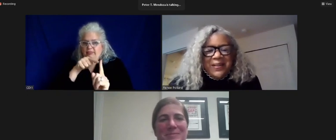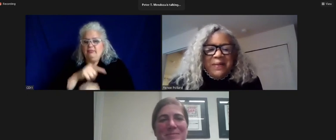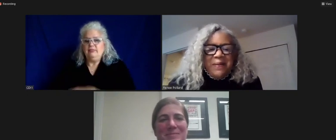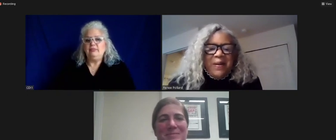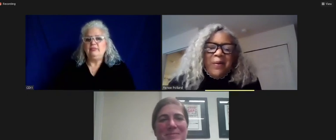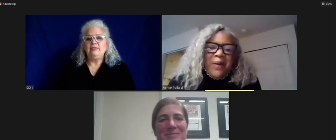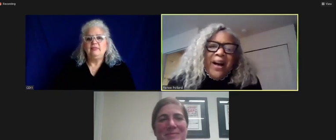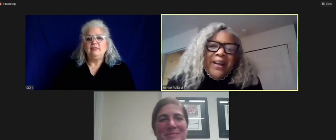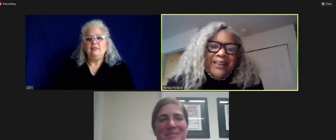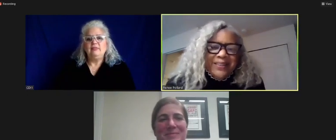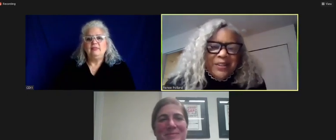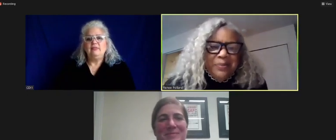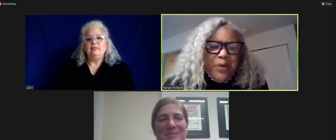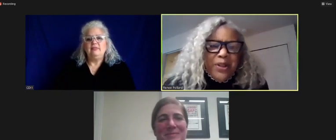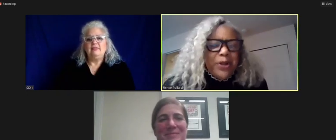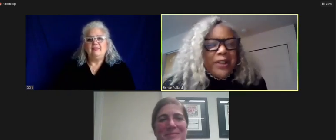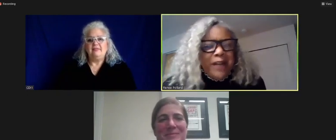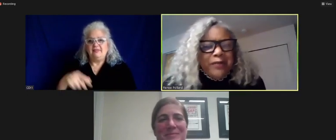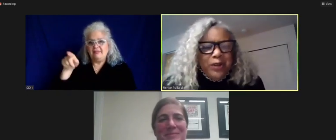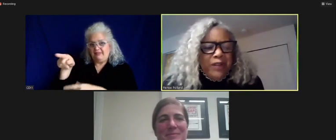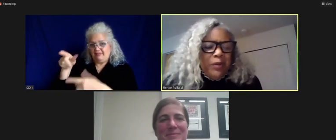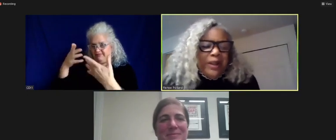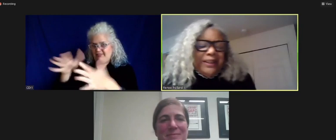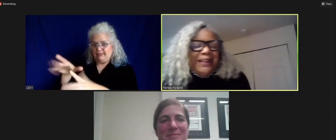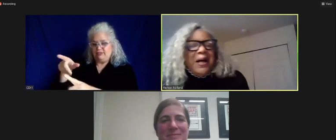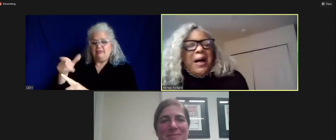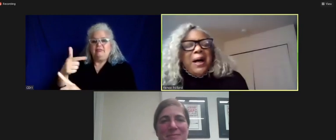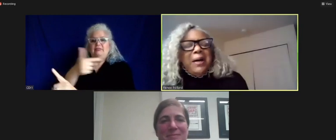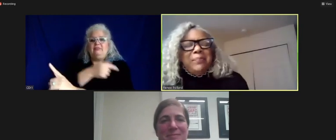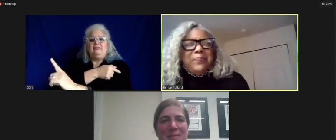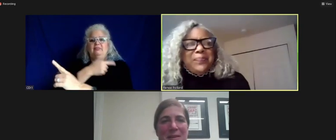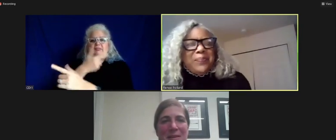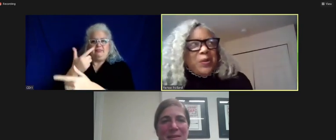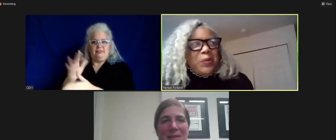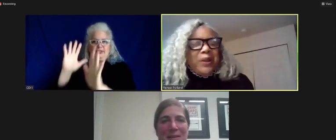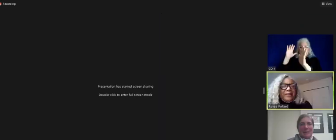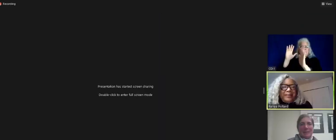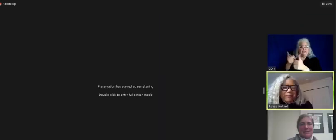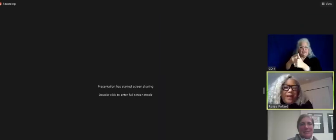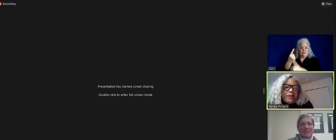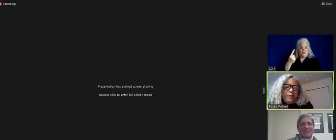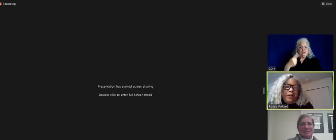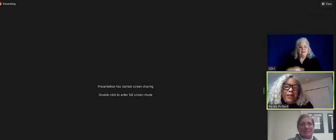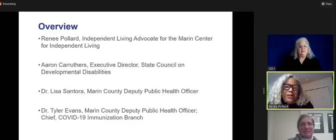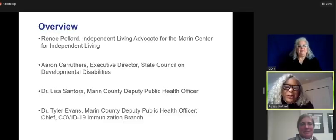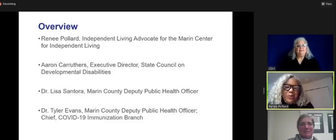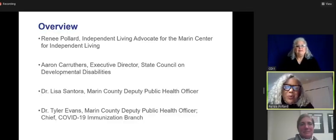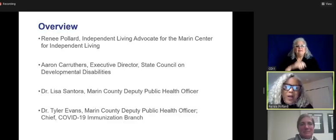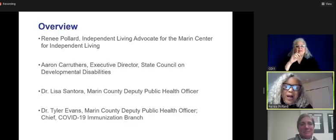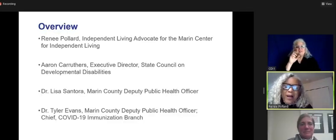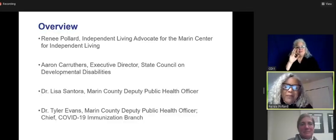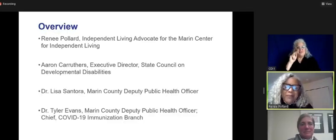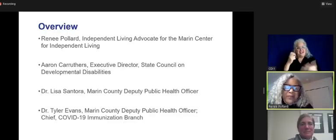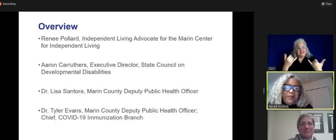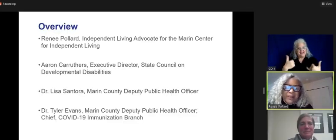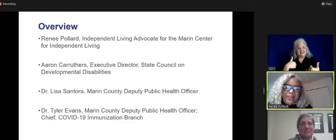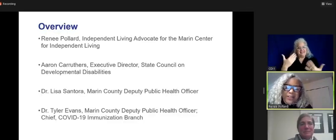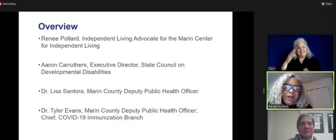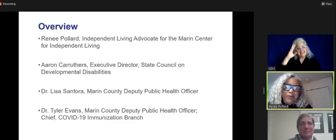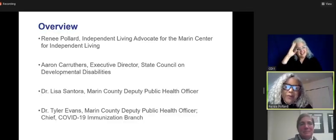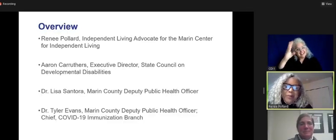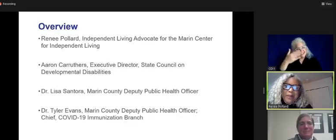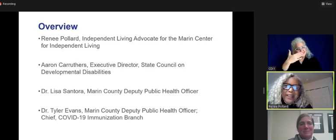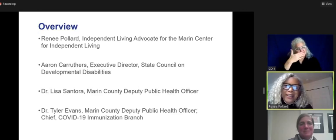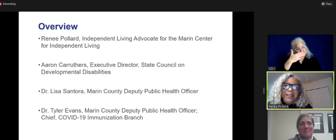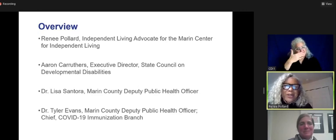ready. All right. Good morning or good afternoon, everyone. Well, my experience, I'll